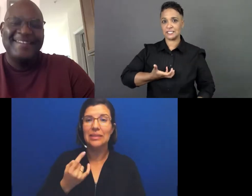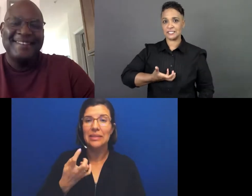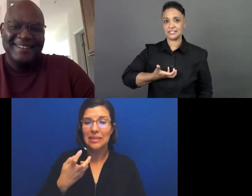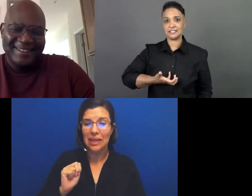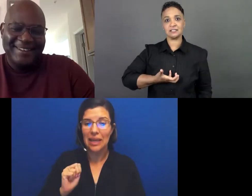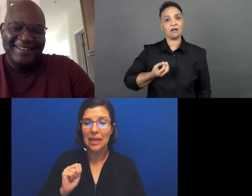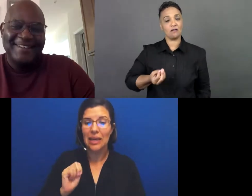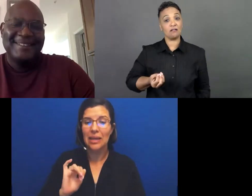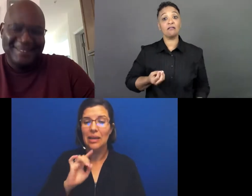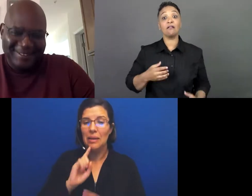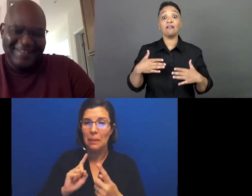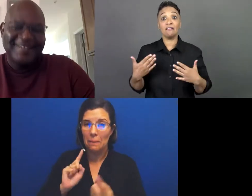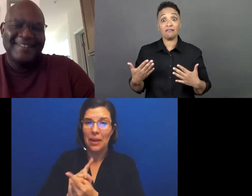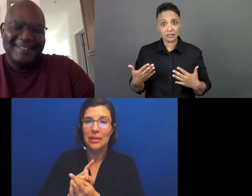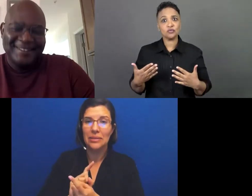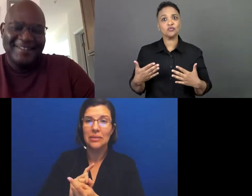met